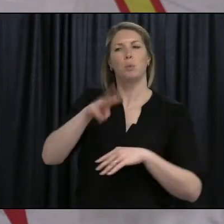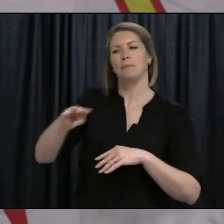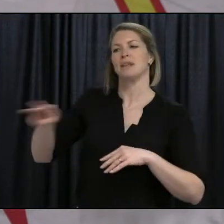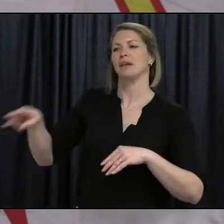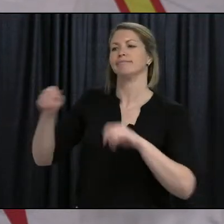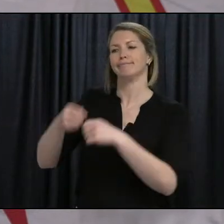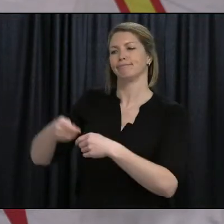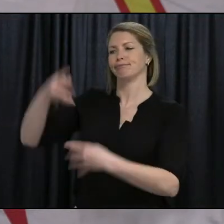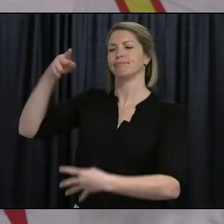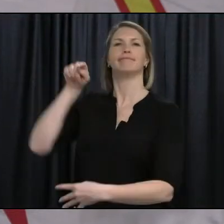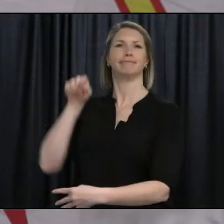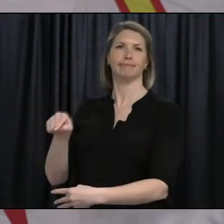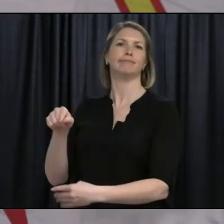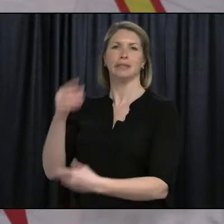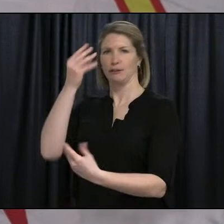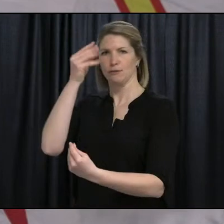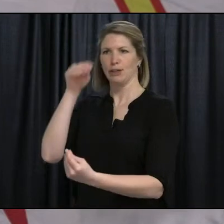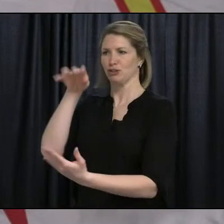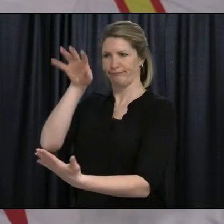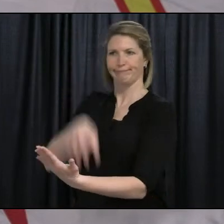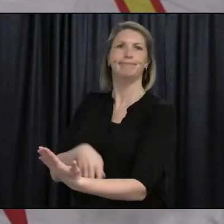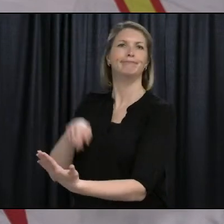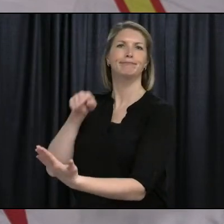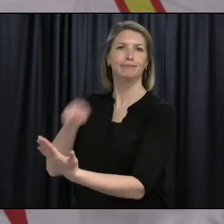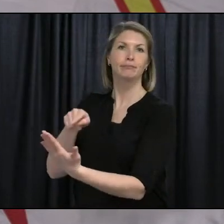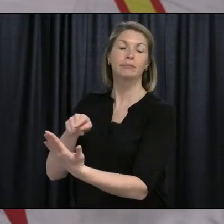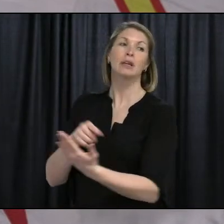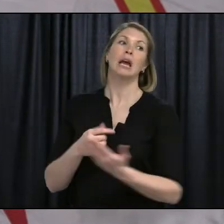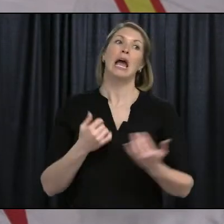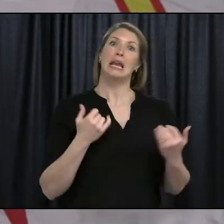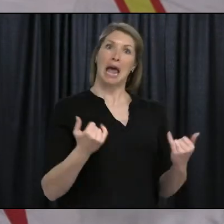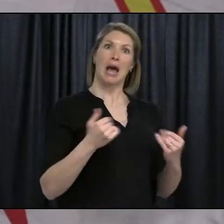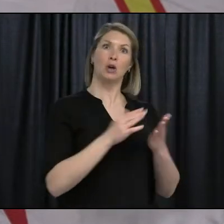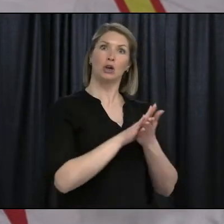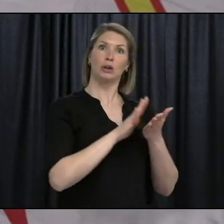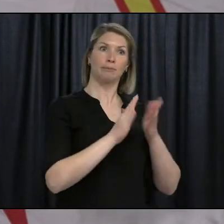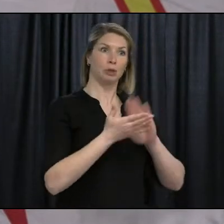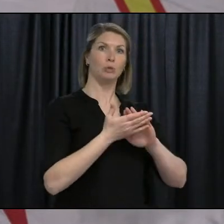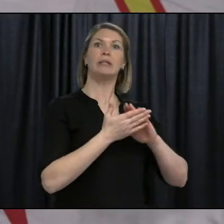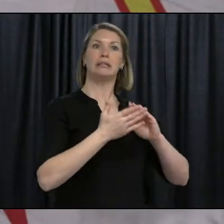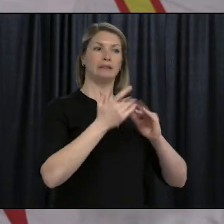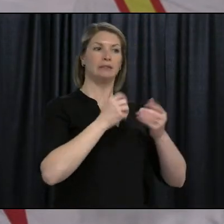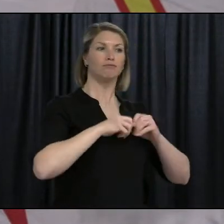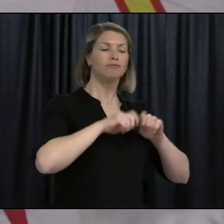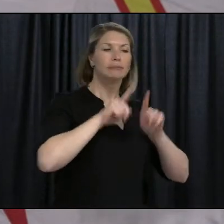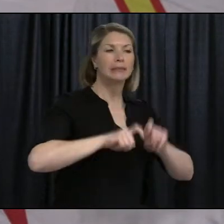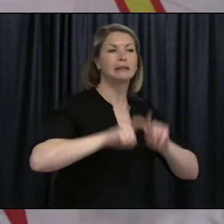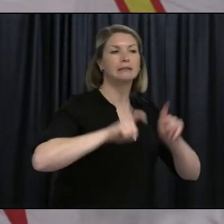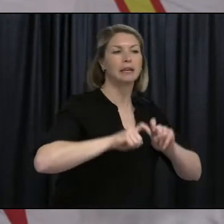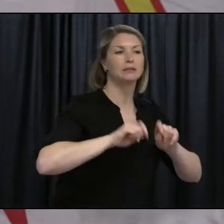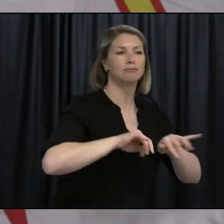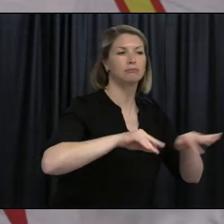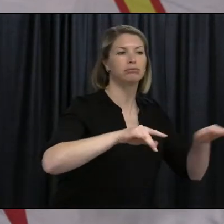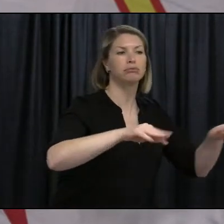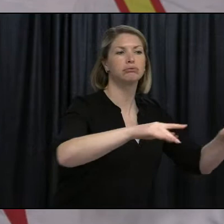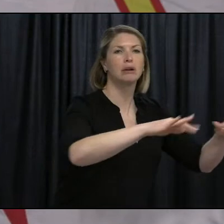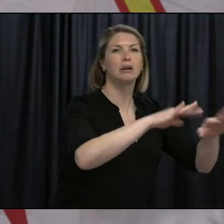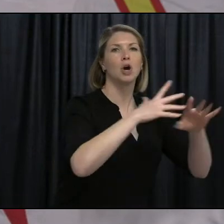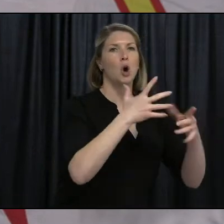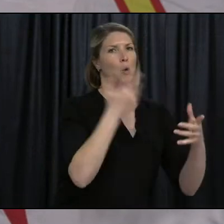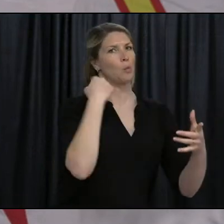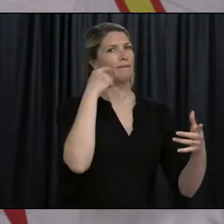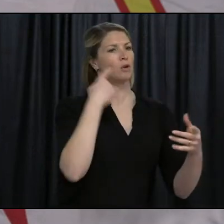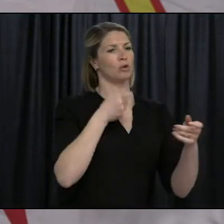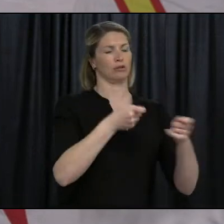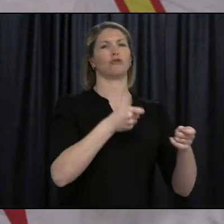investigation and conduct community-wide testing in the area while reducing the risk of onward transmission and spread. We